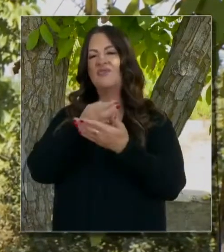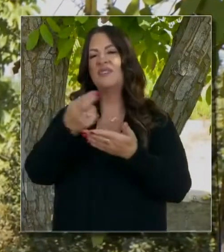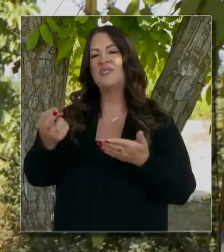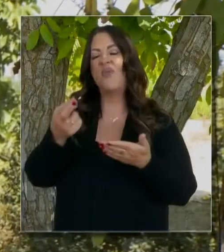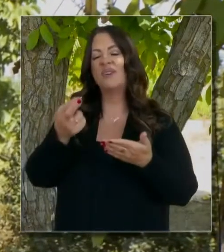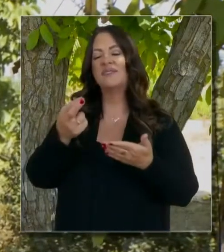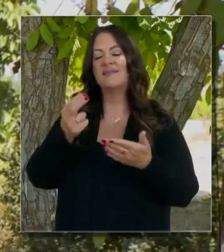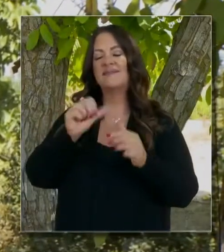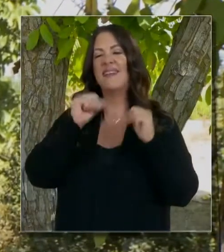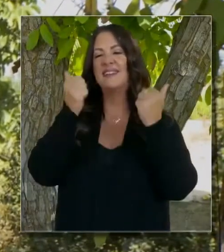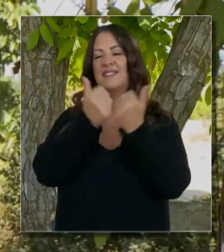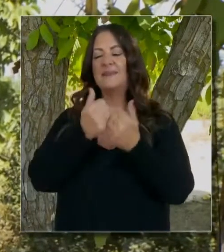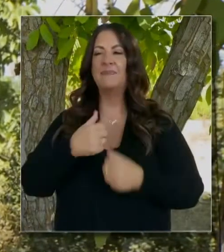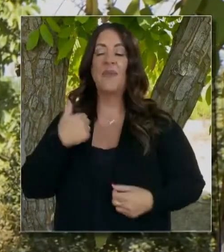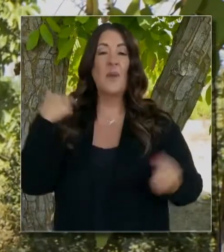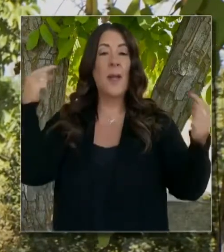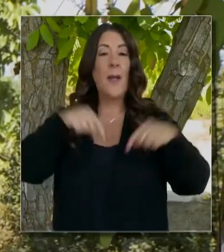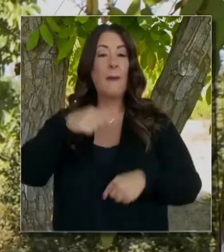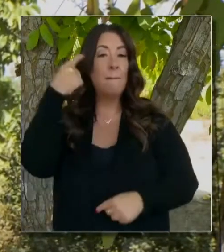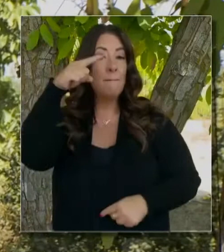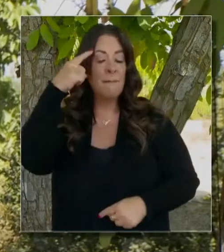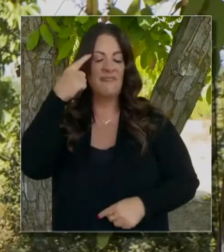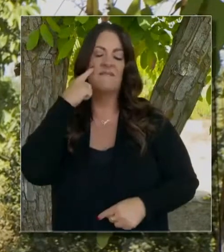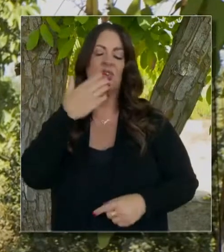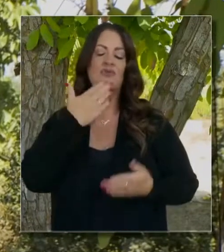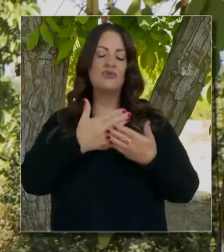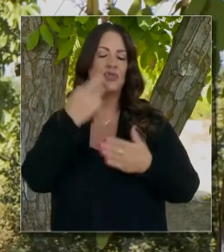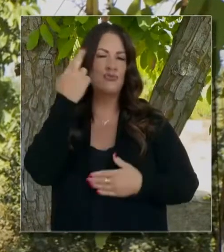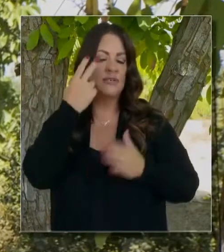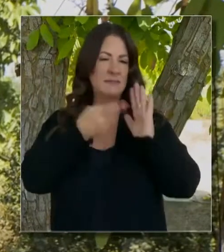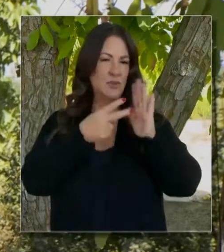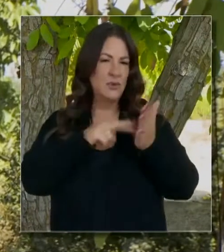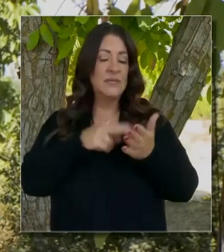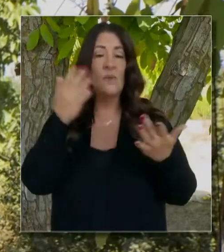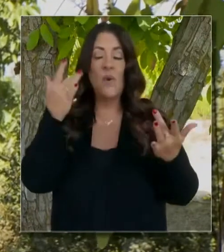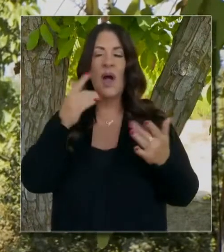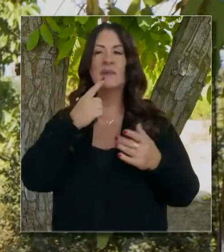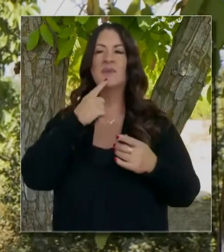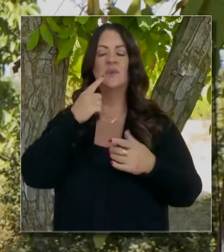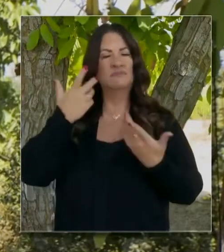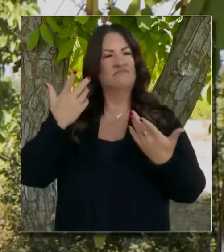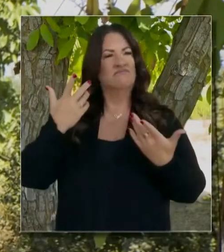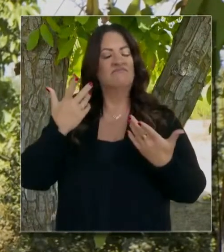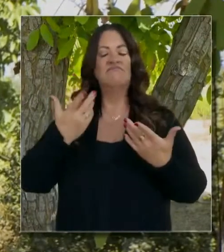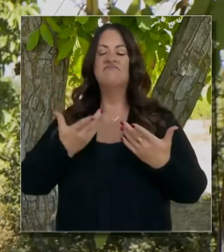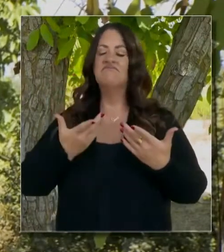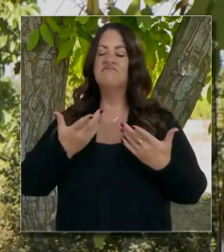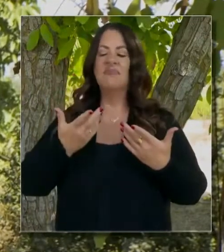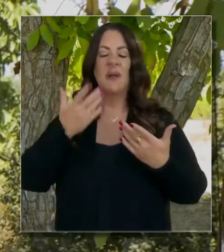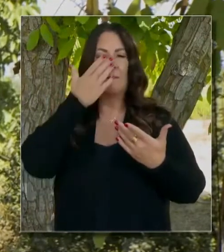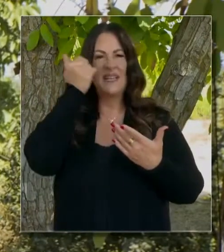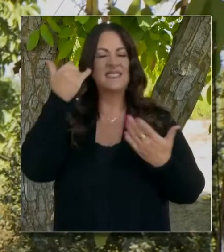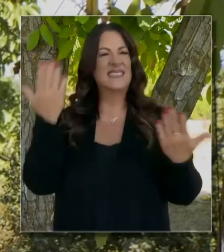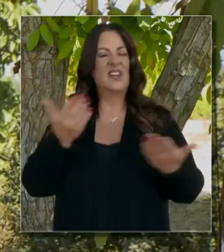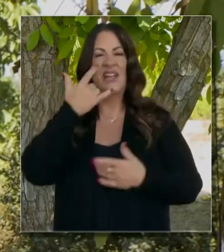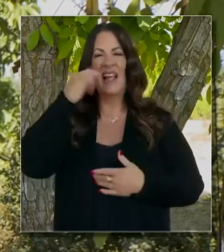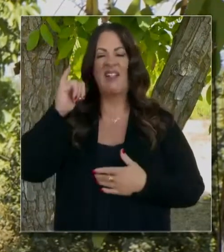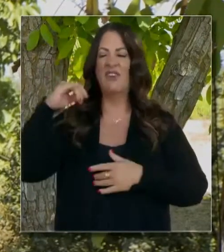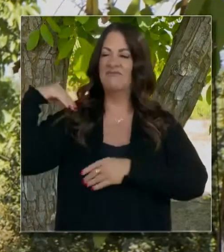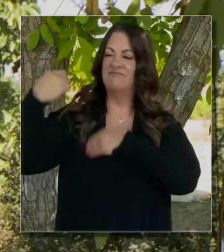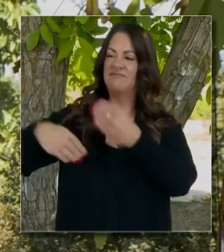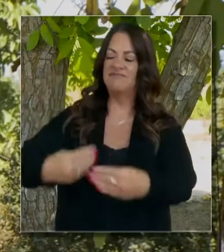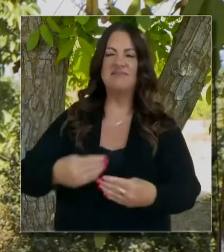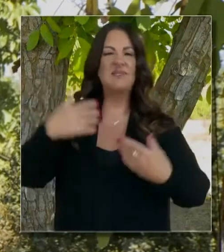here with purpose and intention, and that's to build on California's legacy of open space, to build on